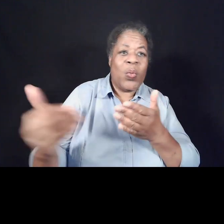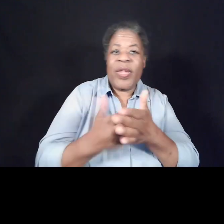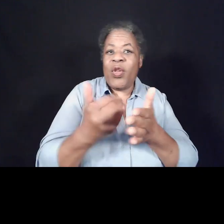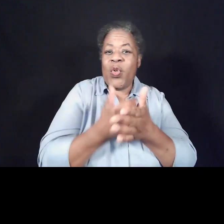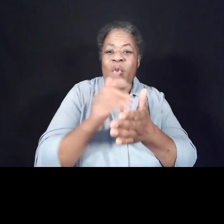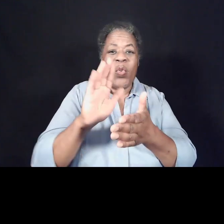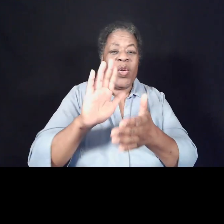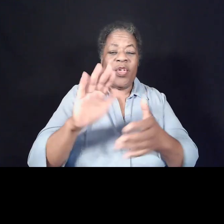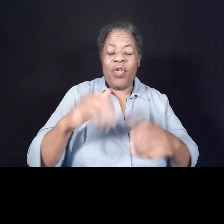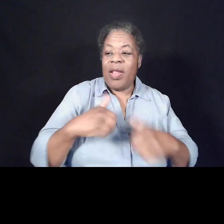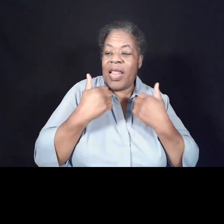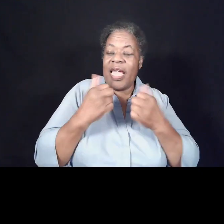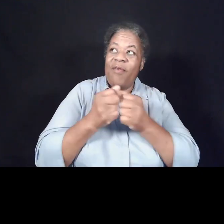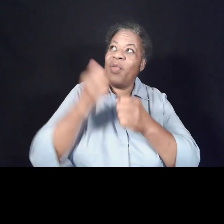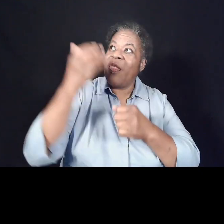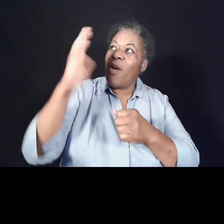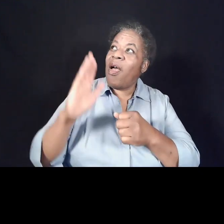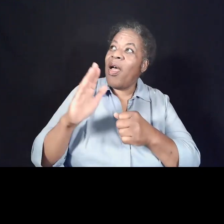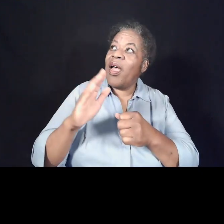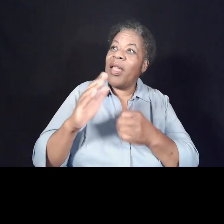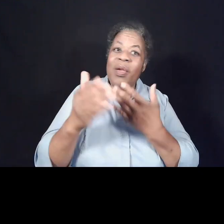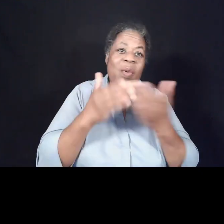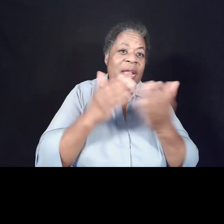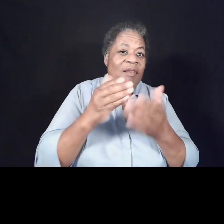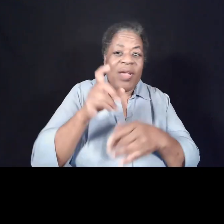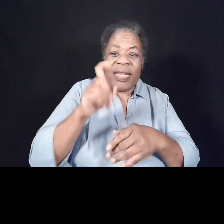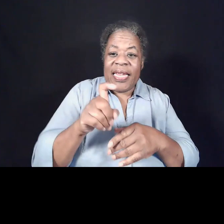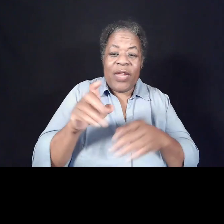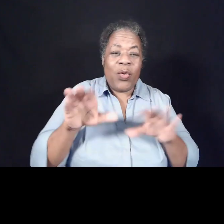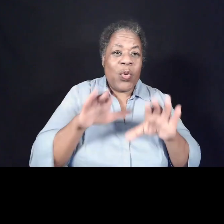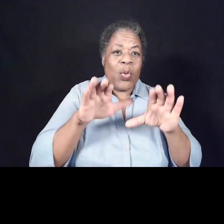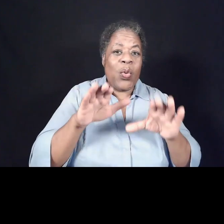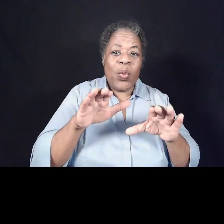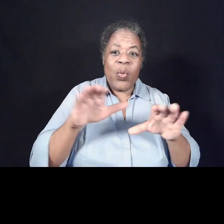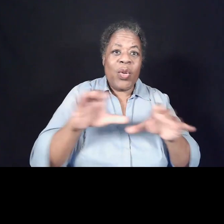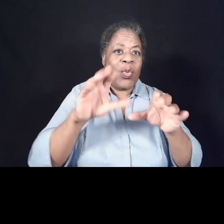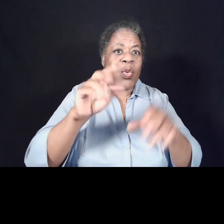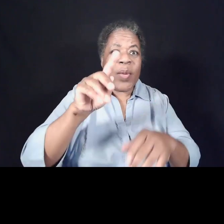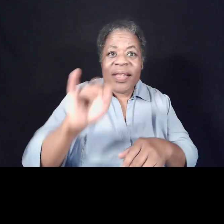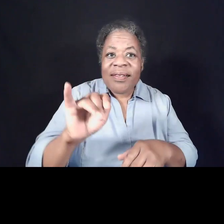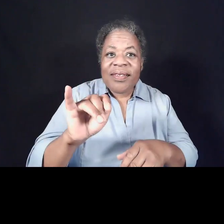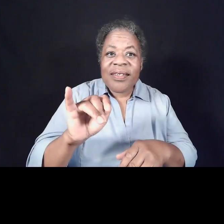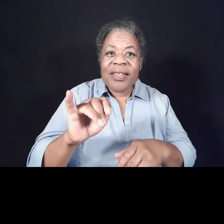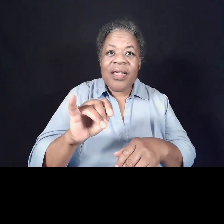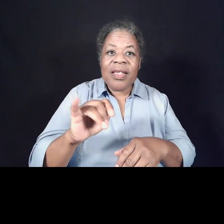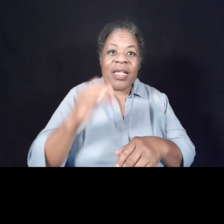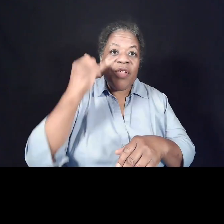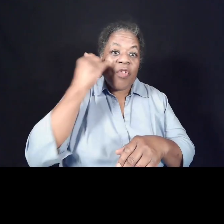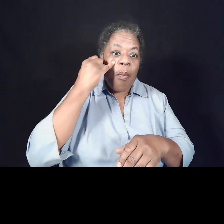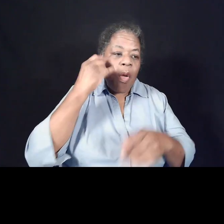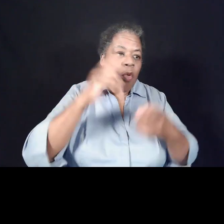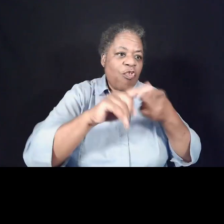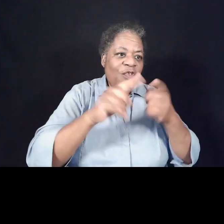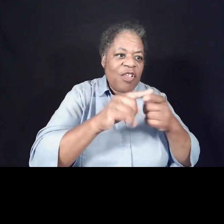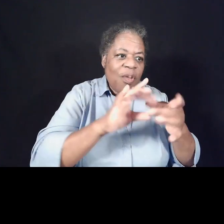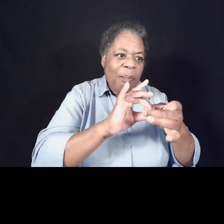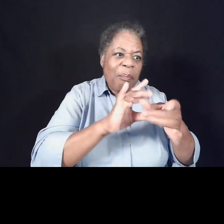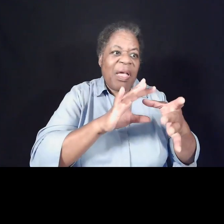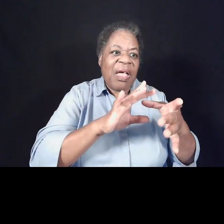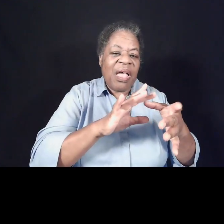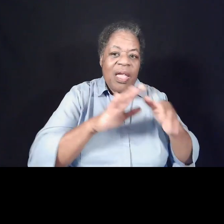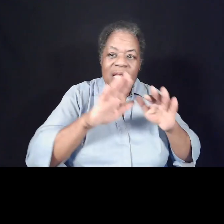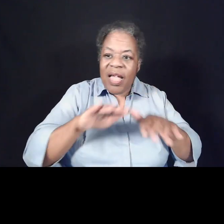God. I mean, that's what you would do if your marriage was in trouble, right? If a friendship was floundering, if a child